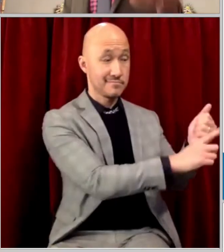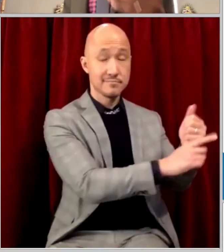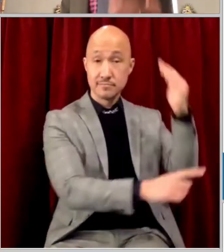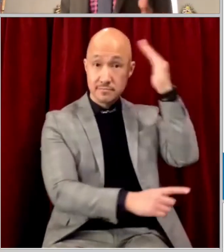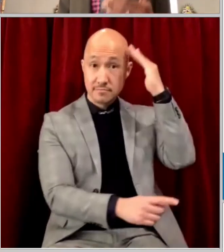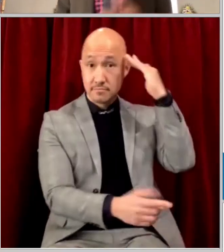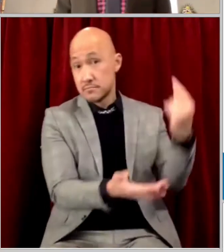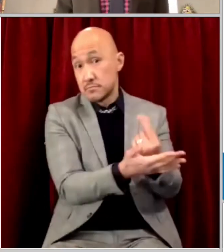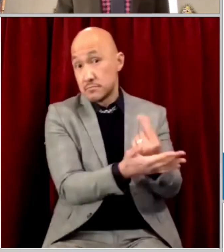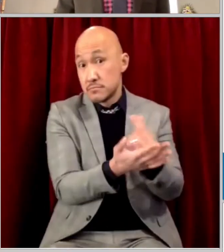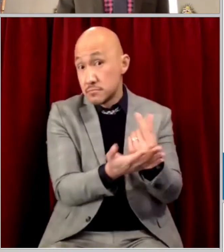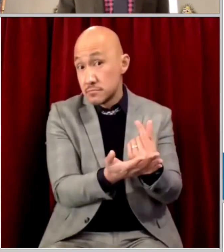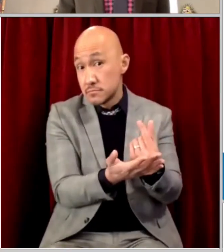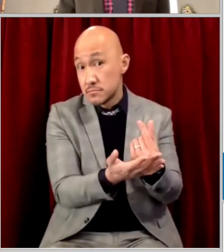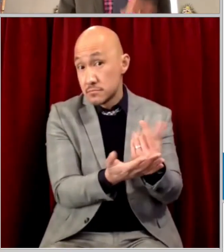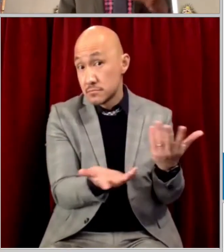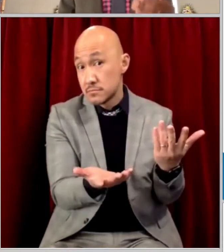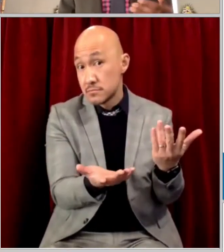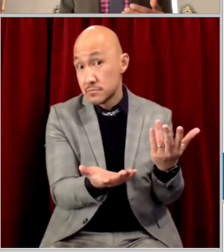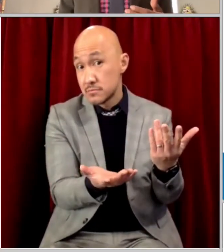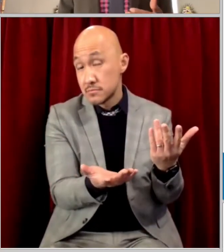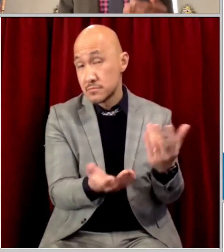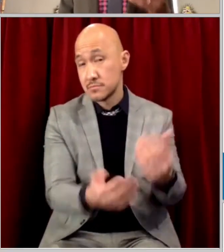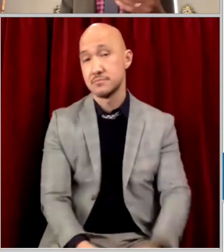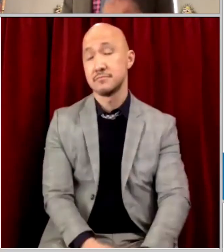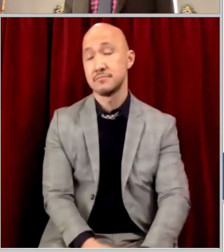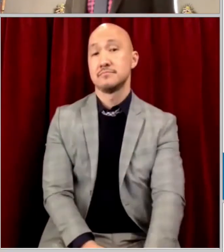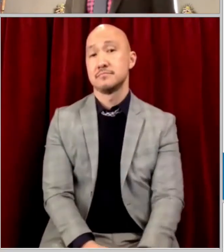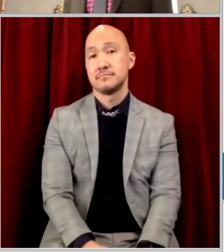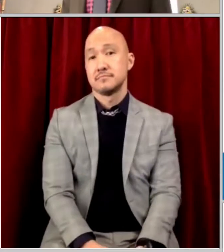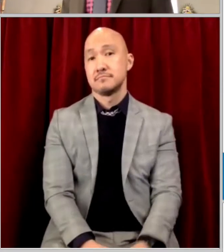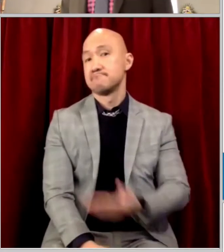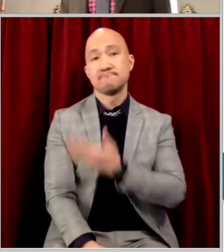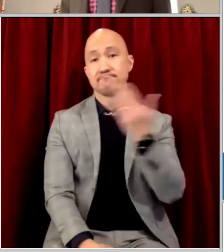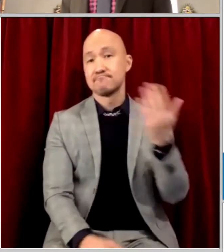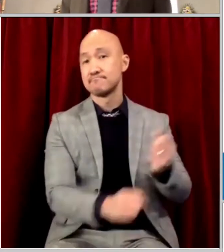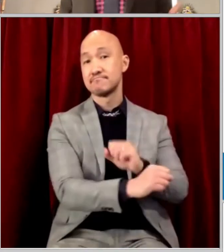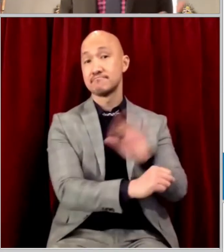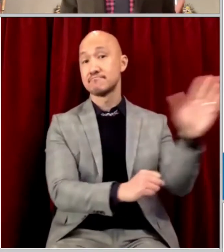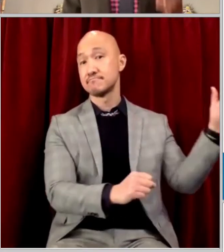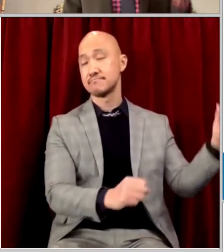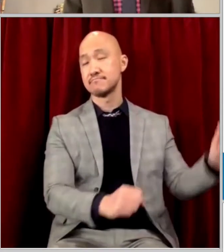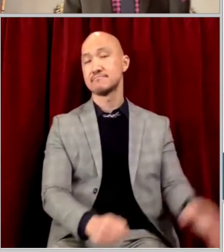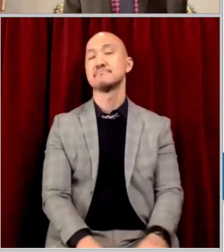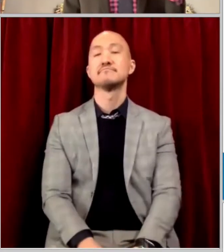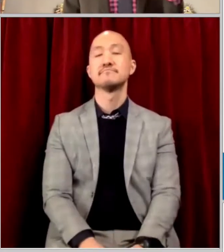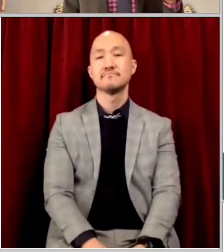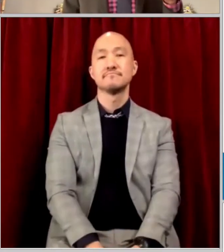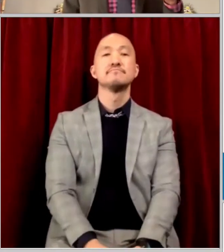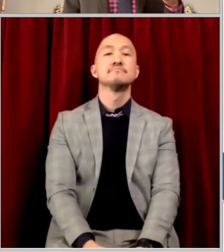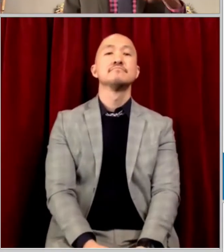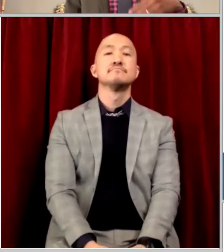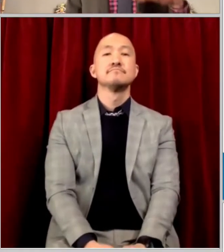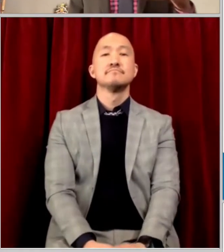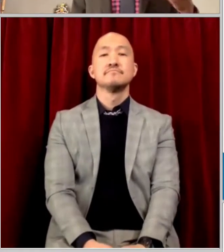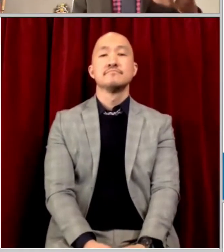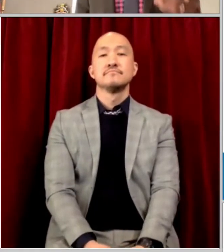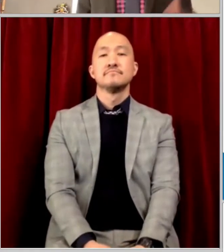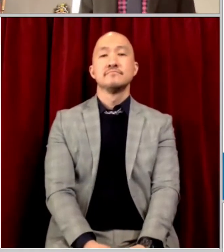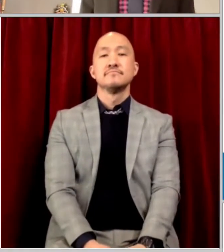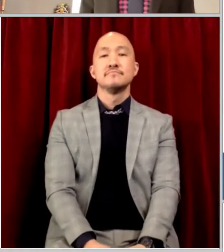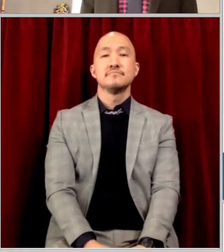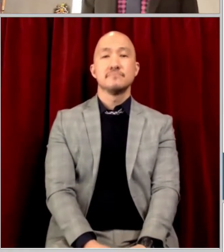to obey this gospel, to believe and to be saved? It's up to us to make sure that our speech